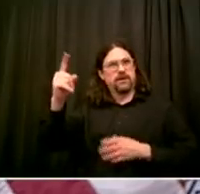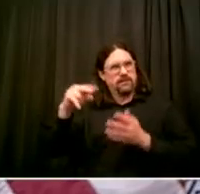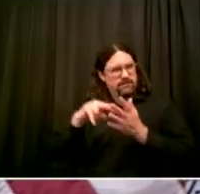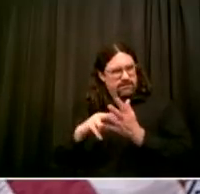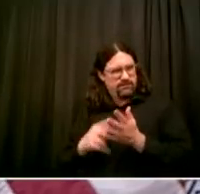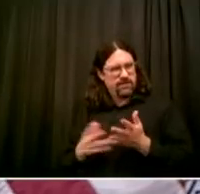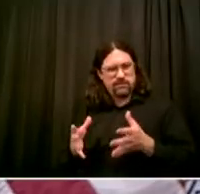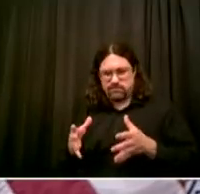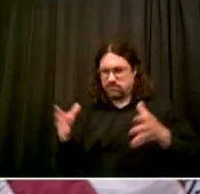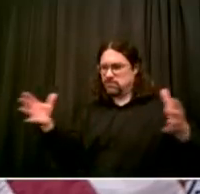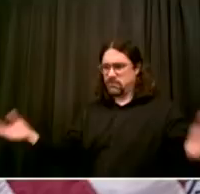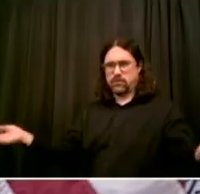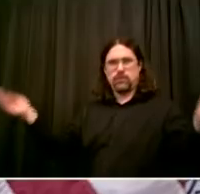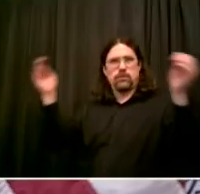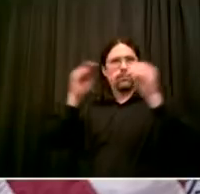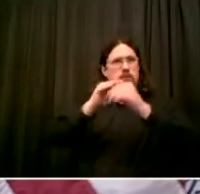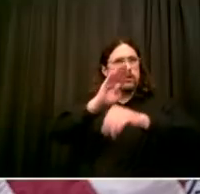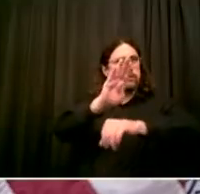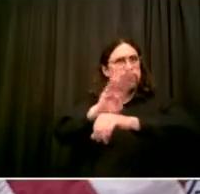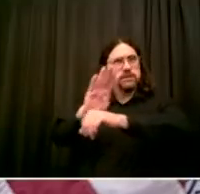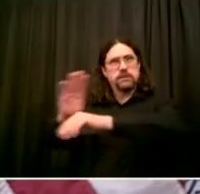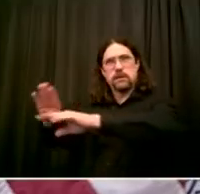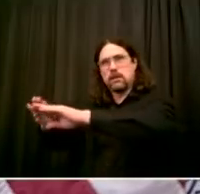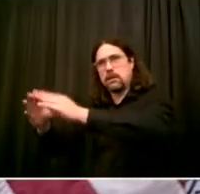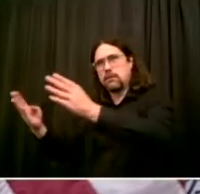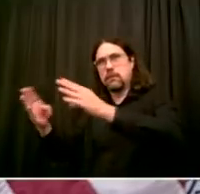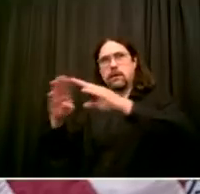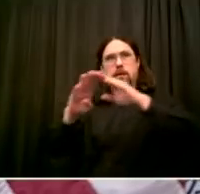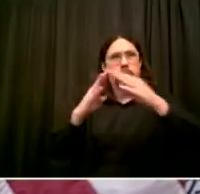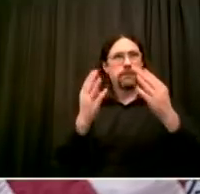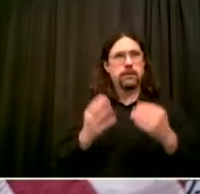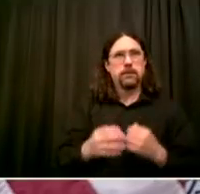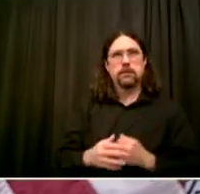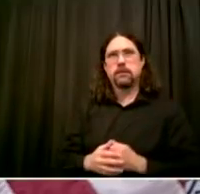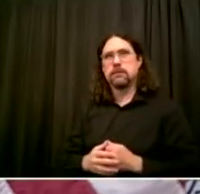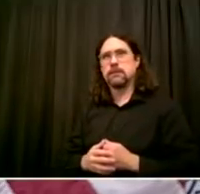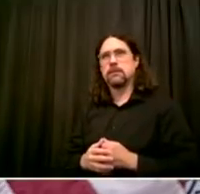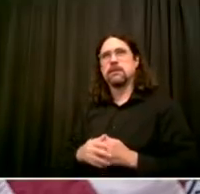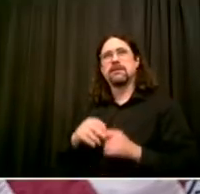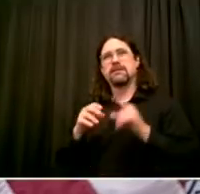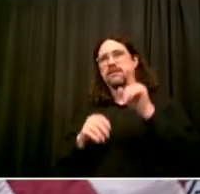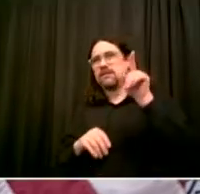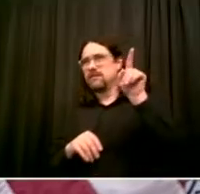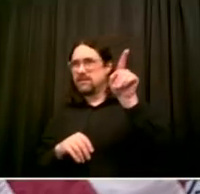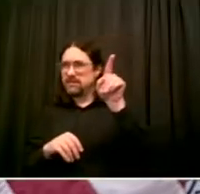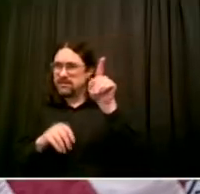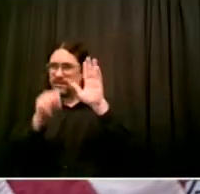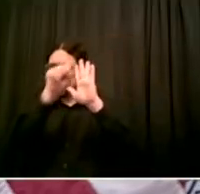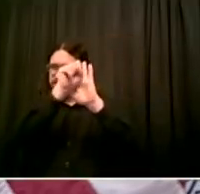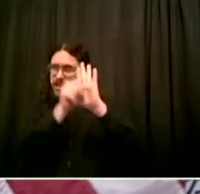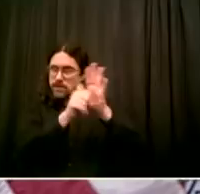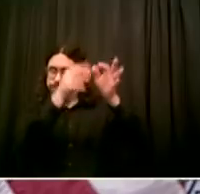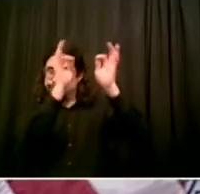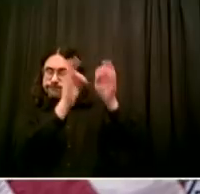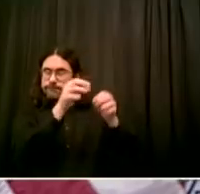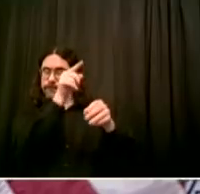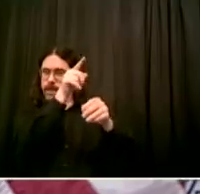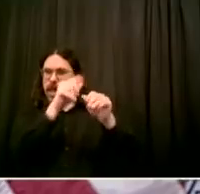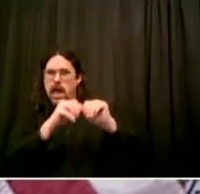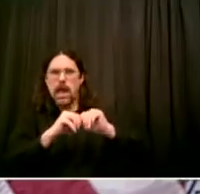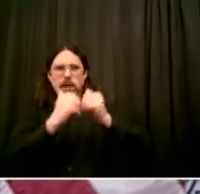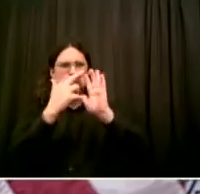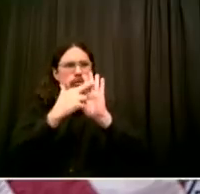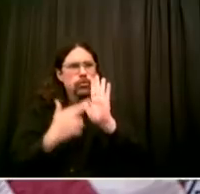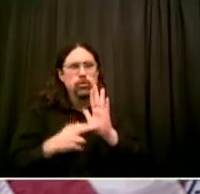very clear, they're very helpful. We're going to now be creating the enforcement behind it. So each agency designated